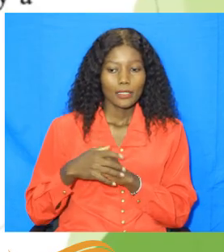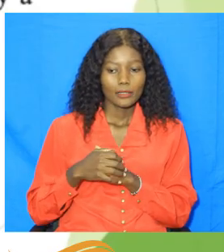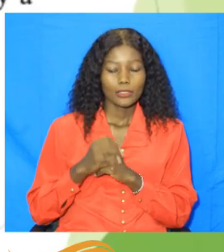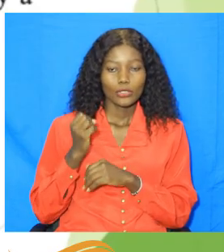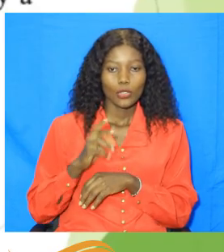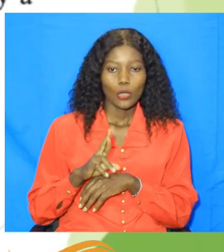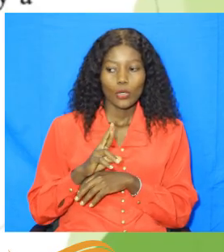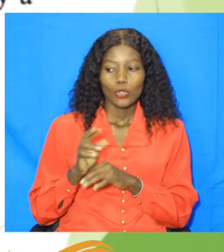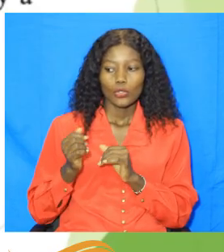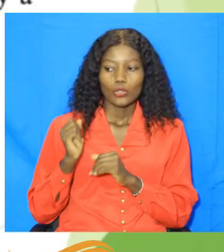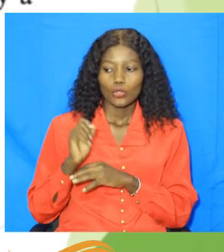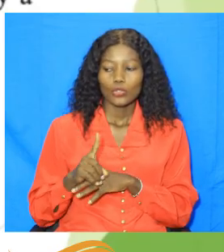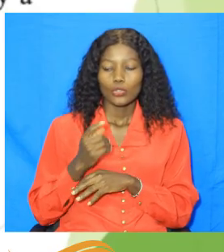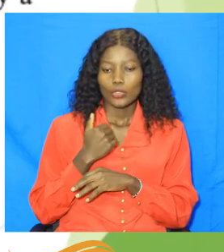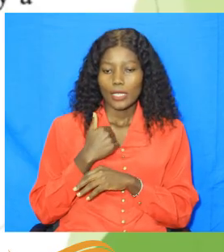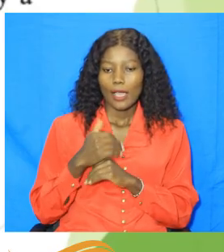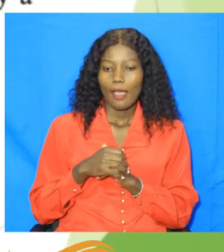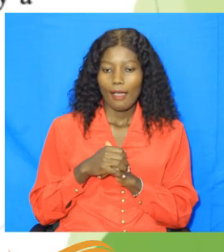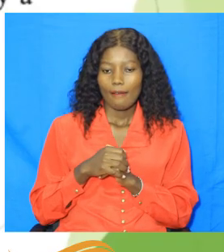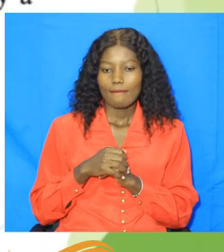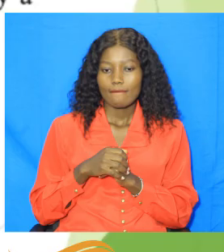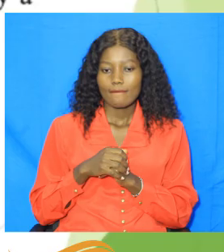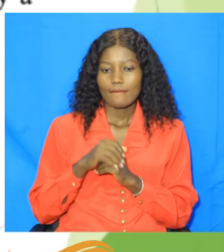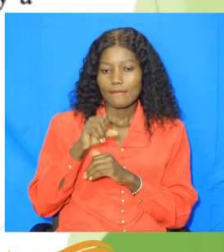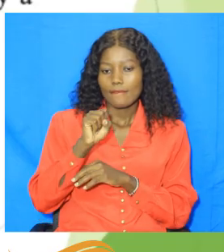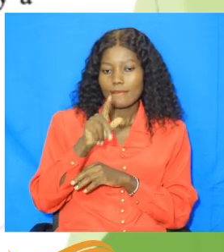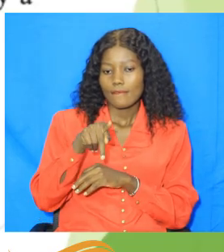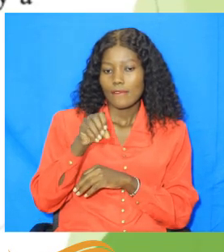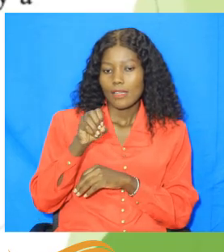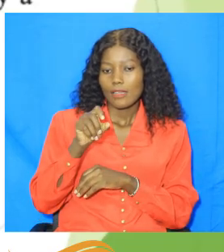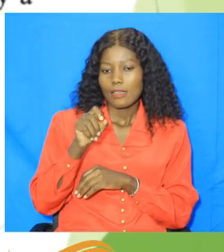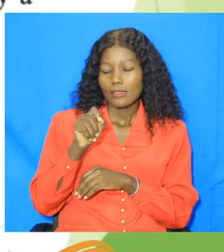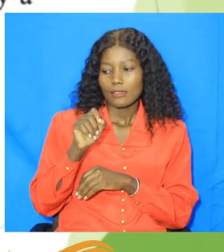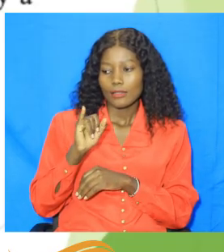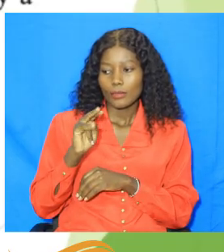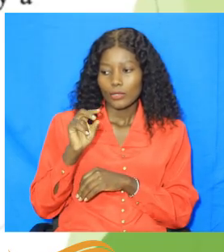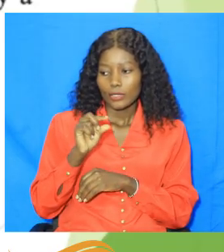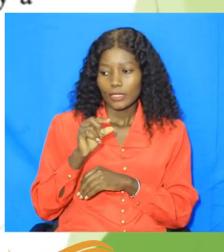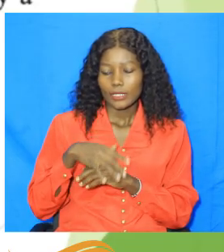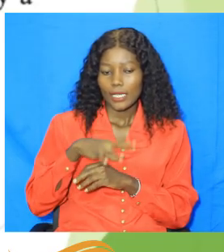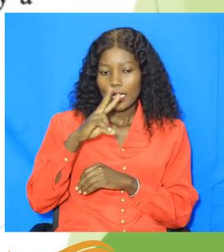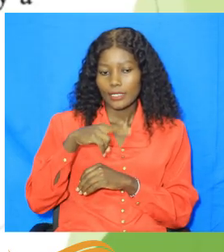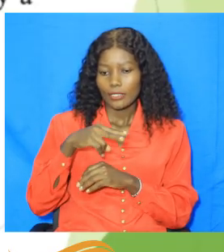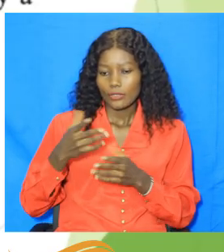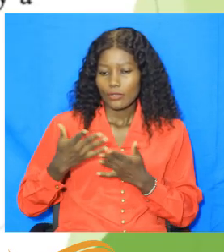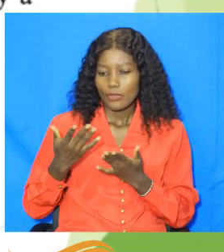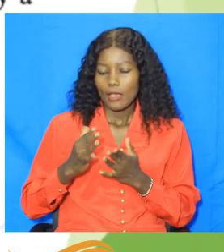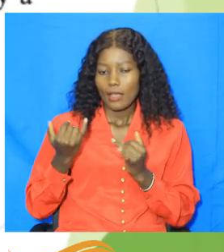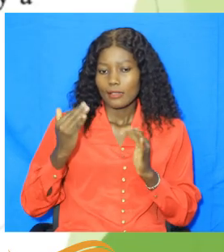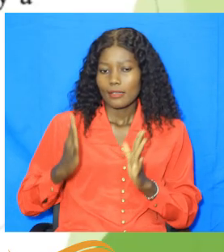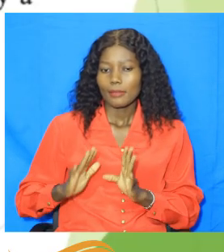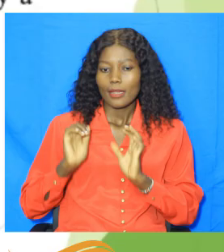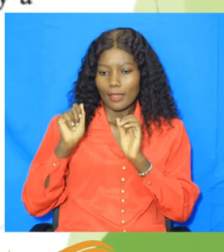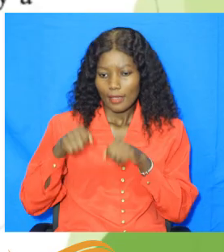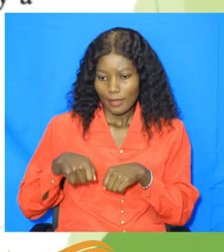should have a sporting attitude, whereby the athlete can deliver